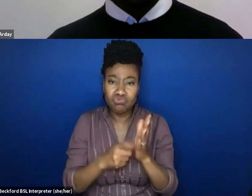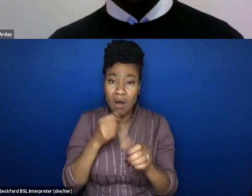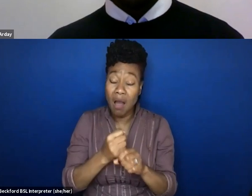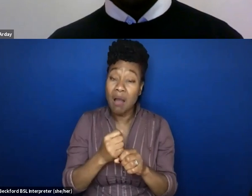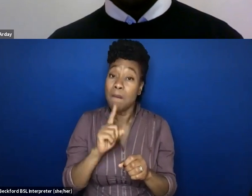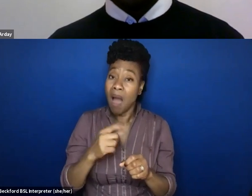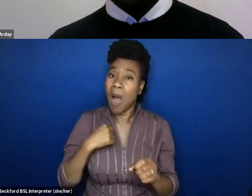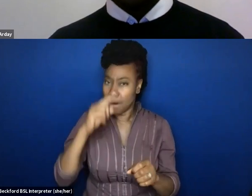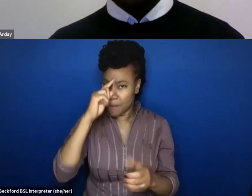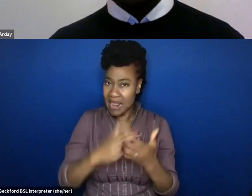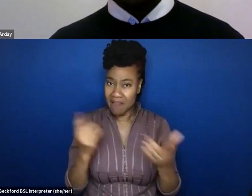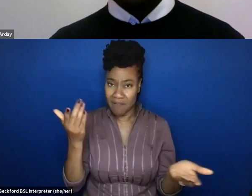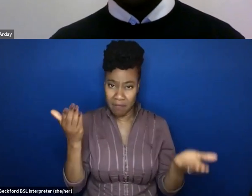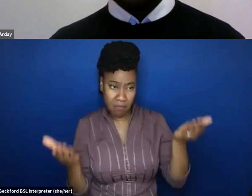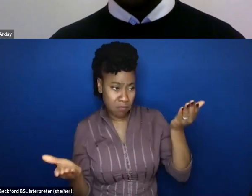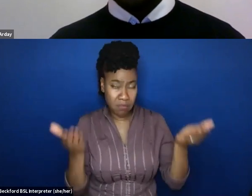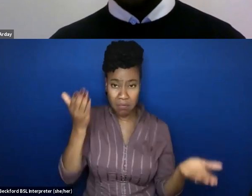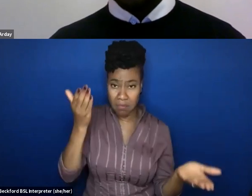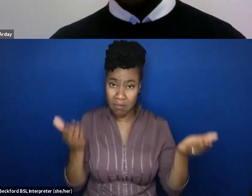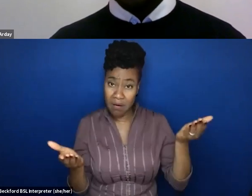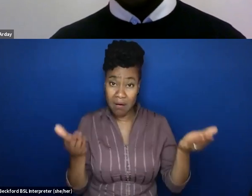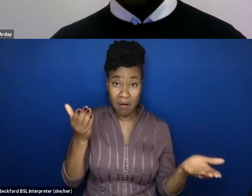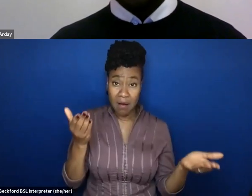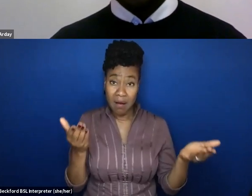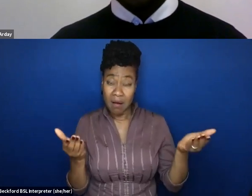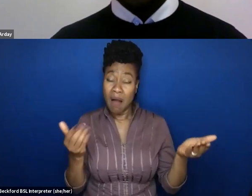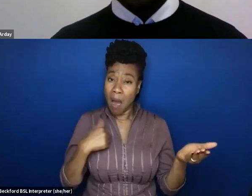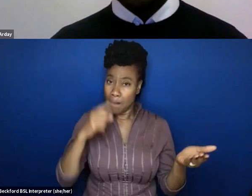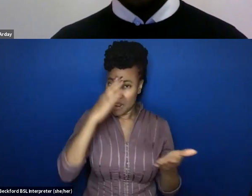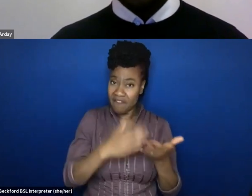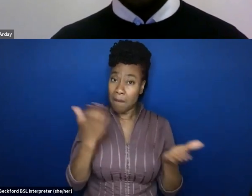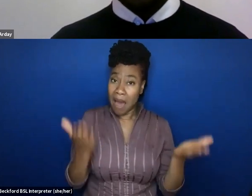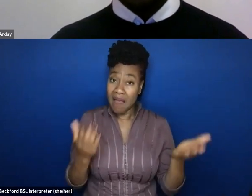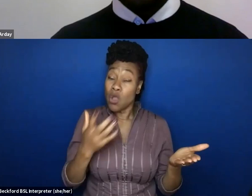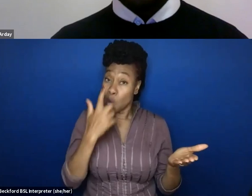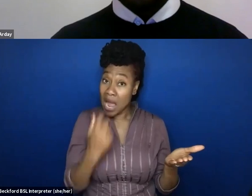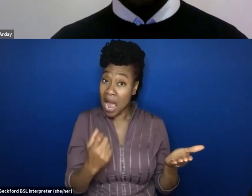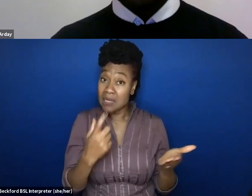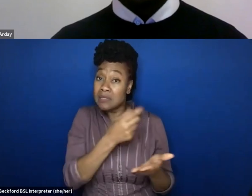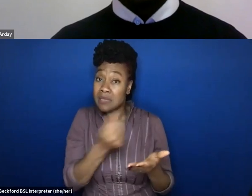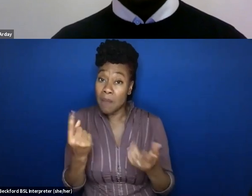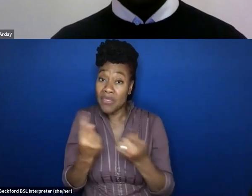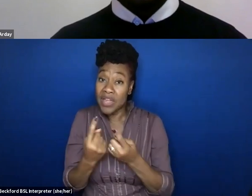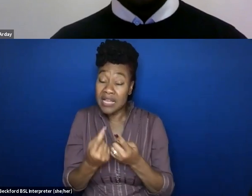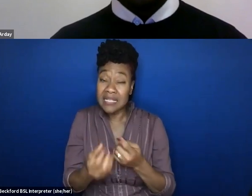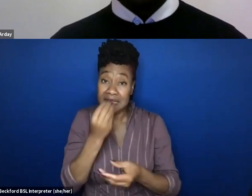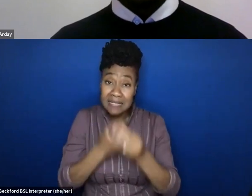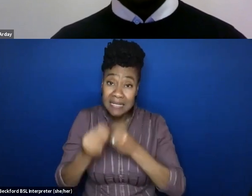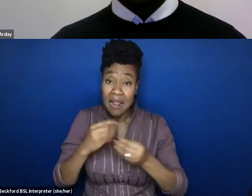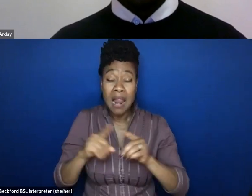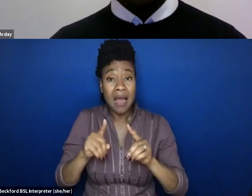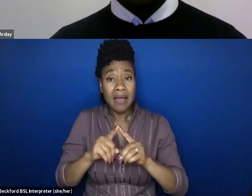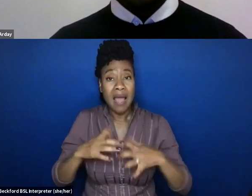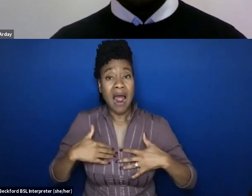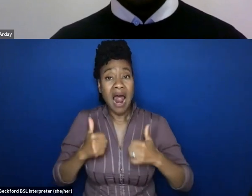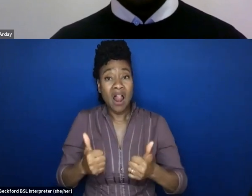I believe that there are substances that you can take, like having a healthier diet, for instance, can help